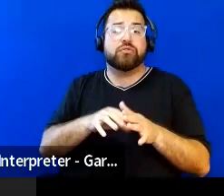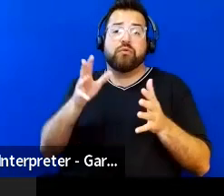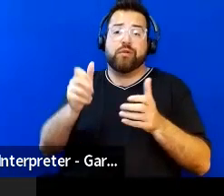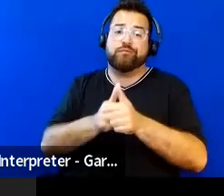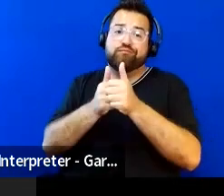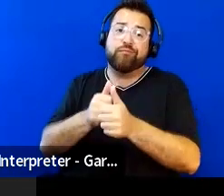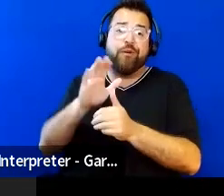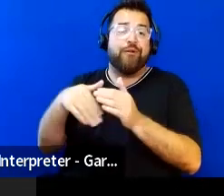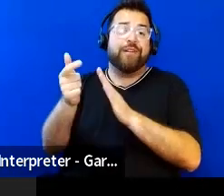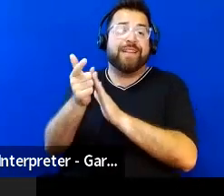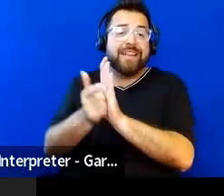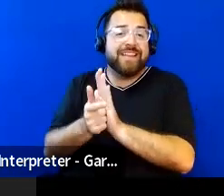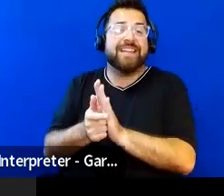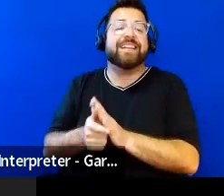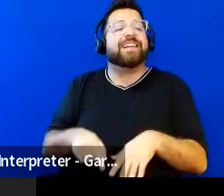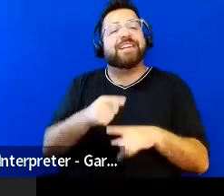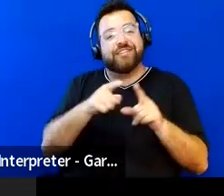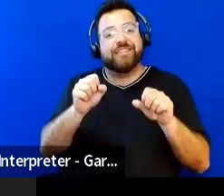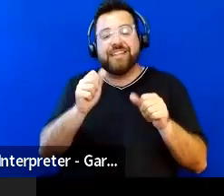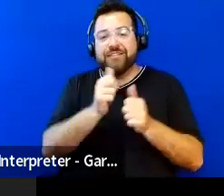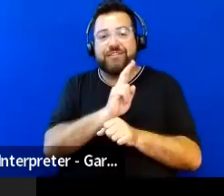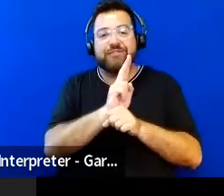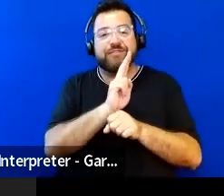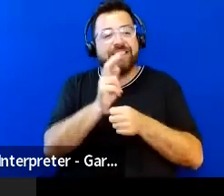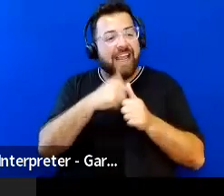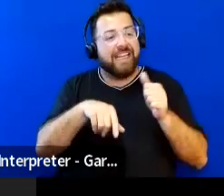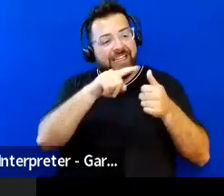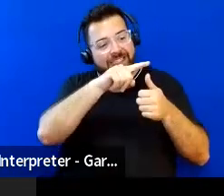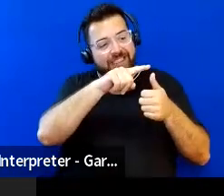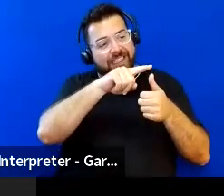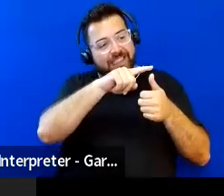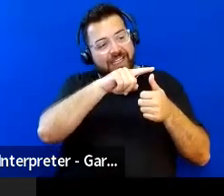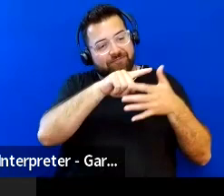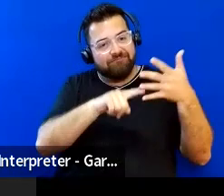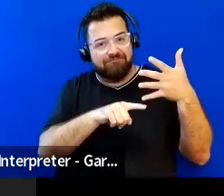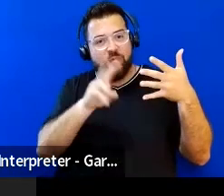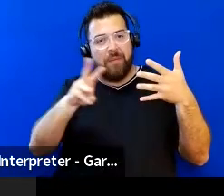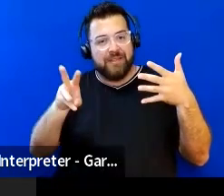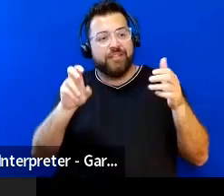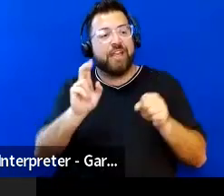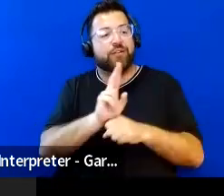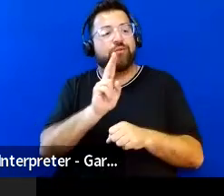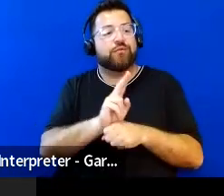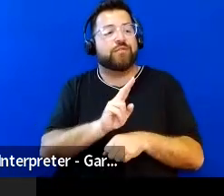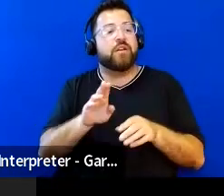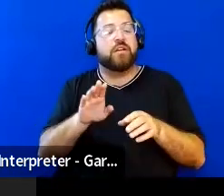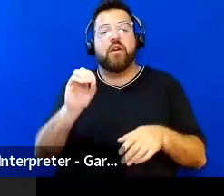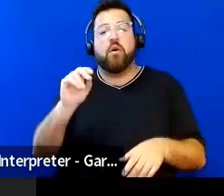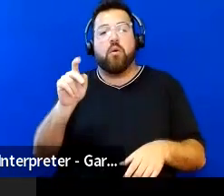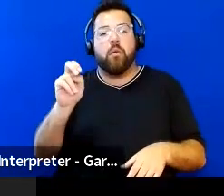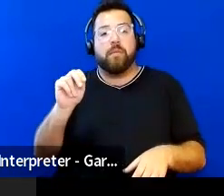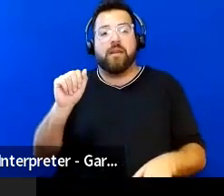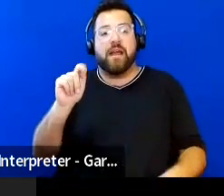legally, you can use any of these websites, and you can use the Open Attribution Builder